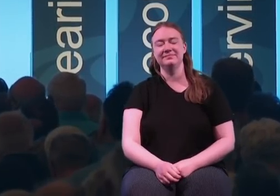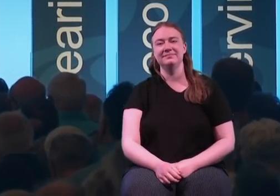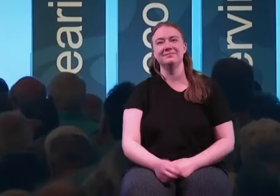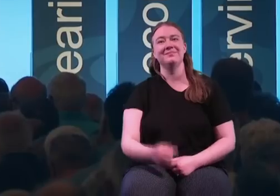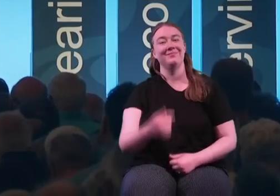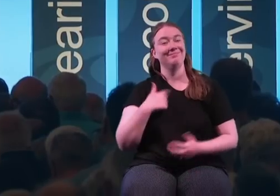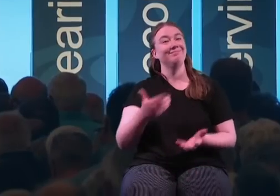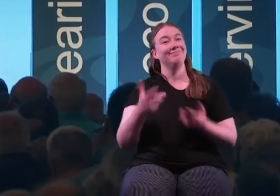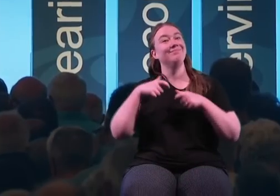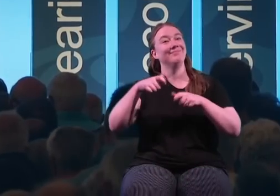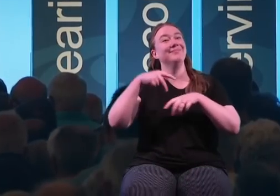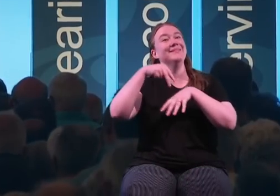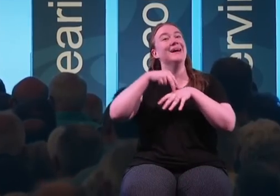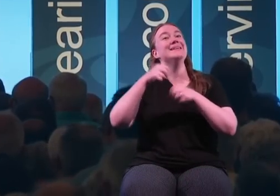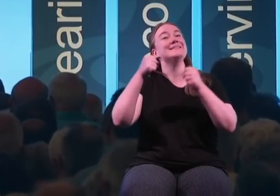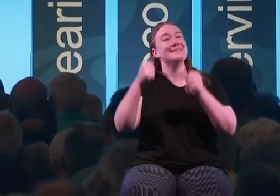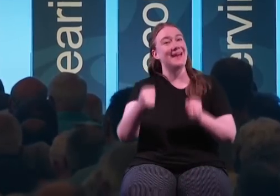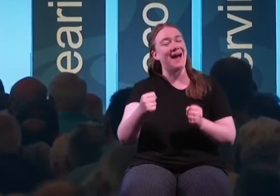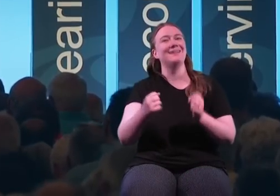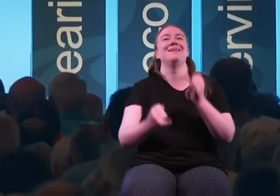we stand, a final prayer together.